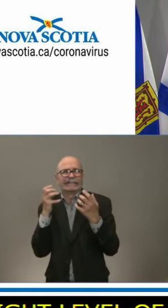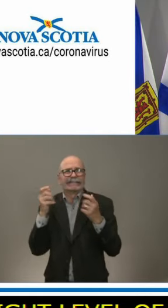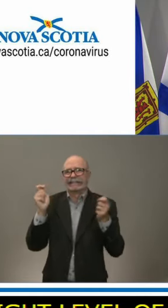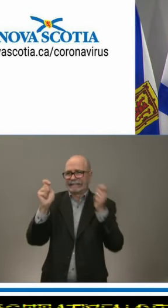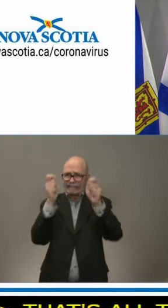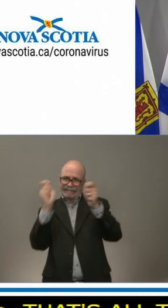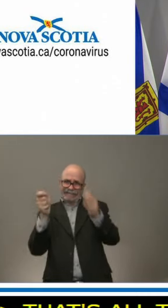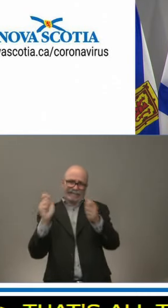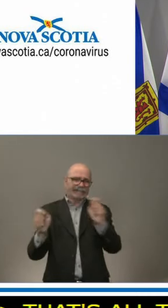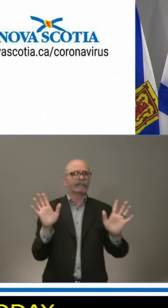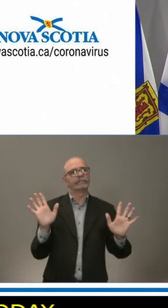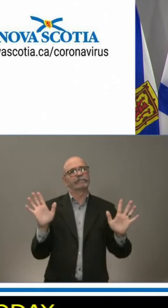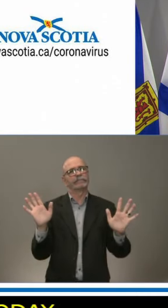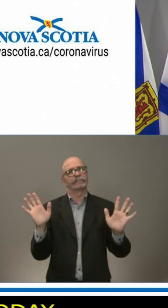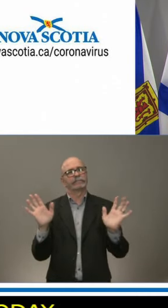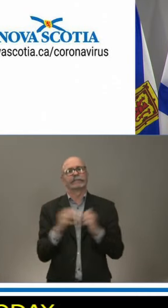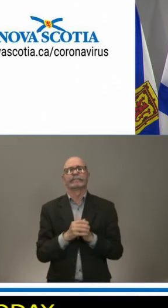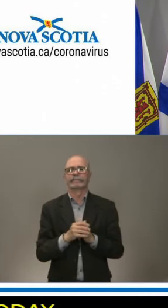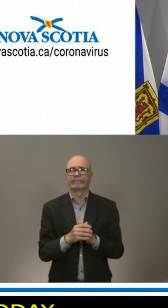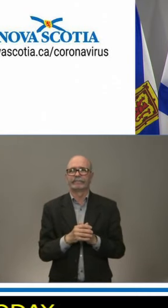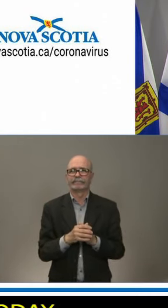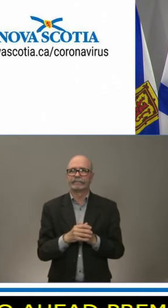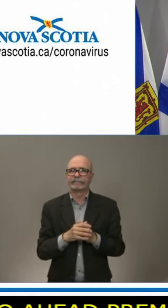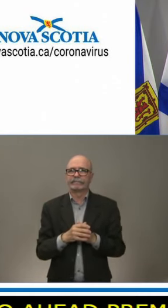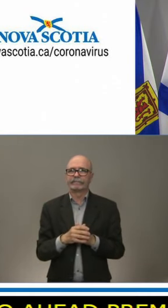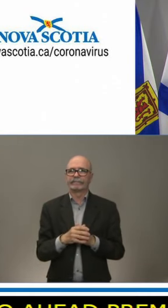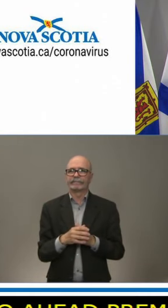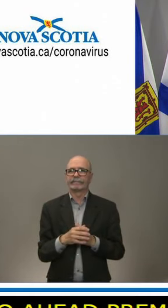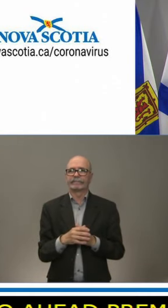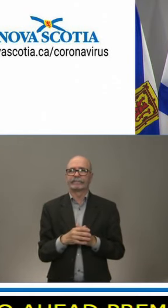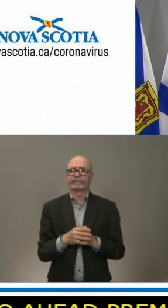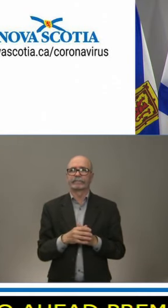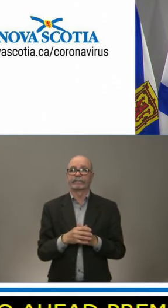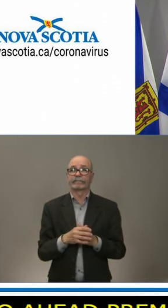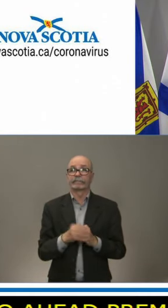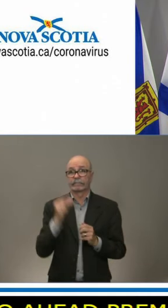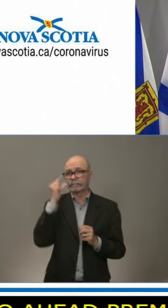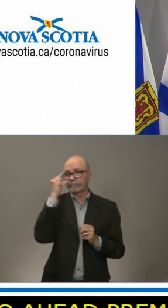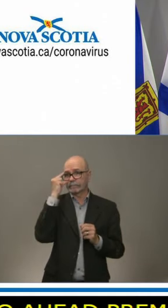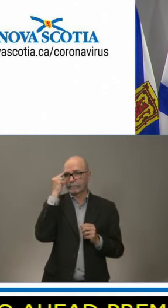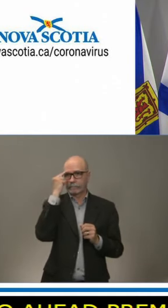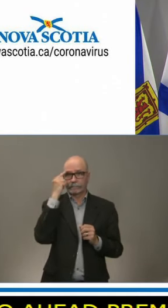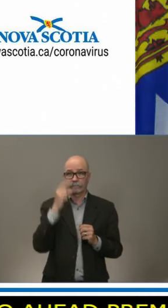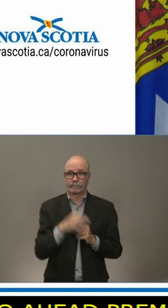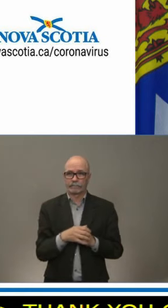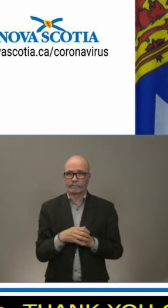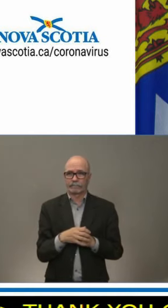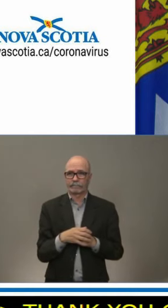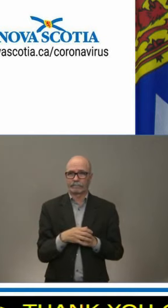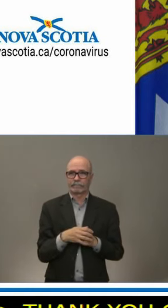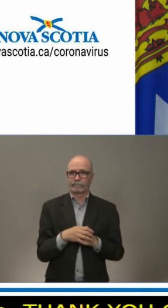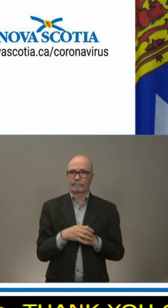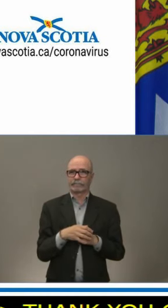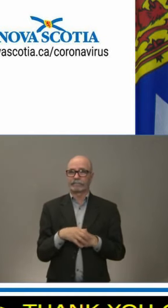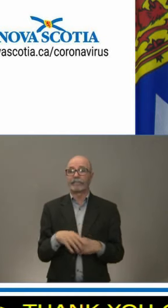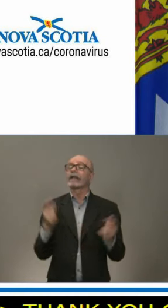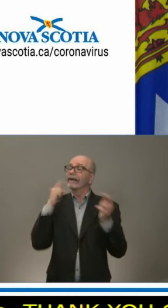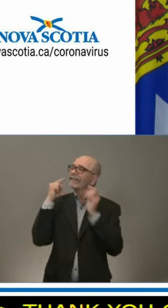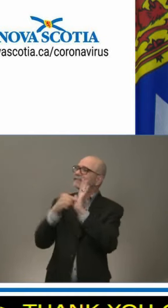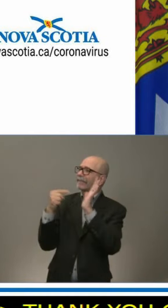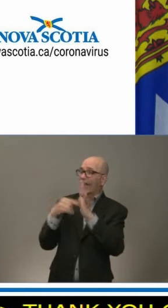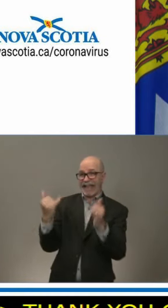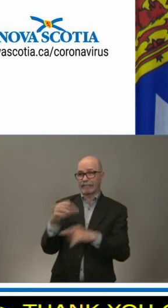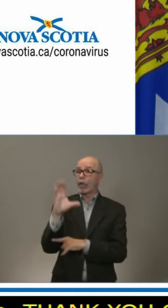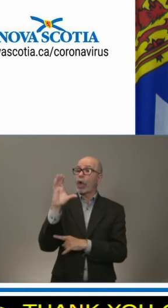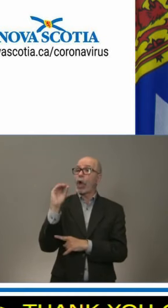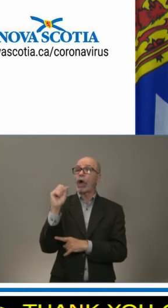Chrissy. Dr. Strang spoke about the Costco lineup. We are not in the business of calling companies out or communities, but today